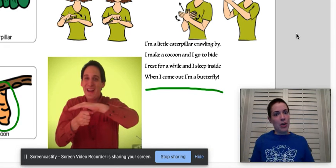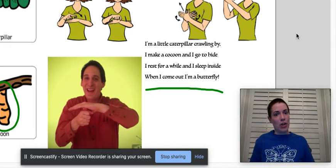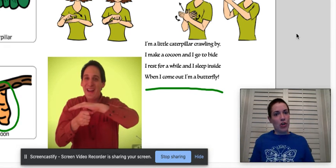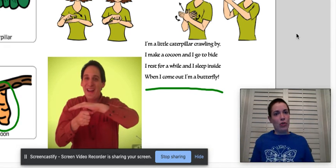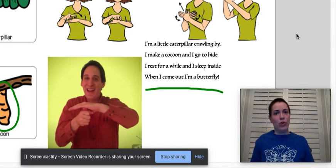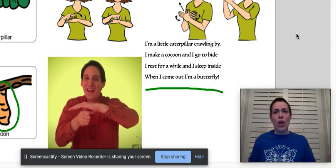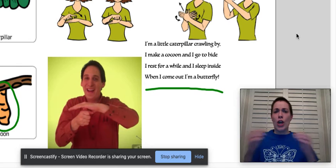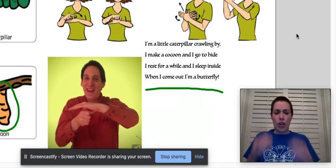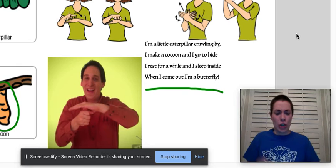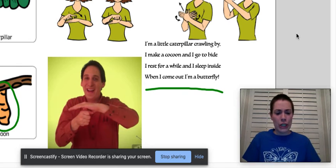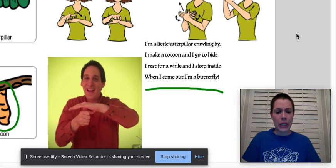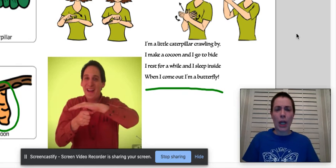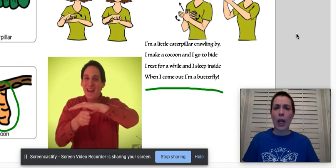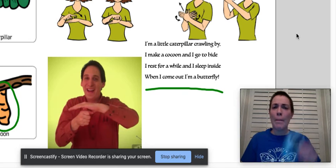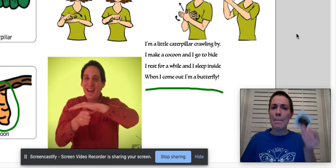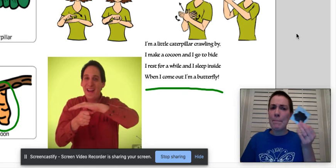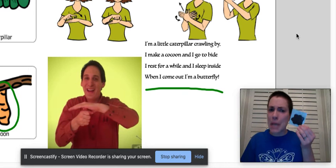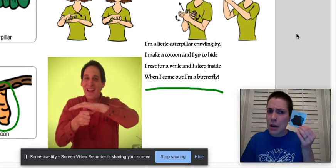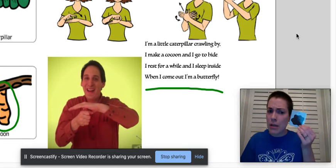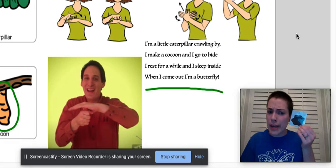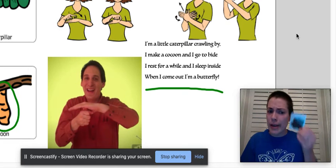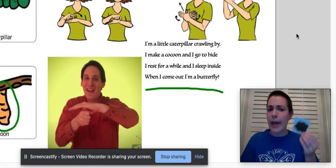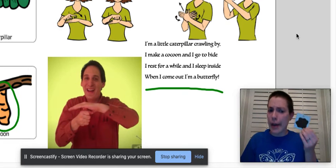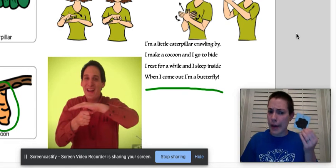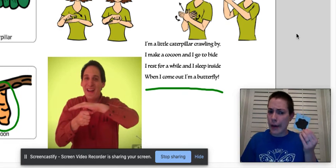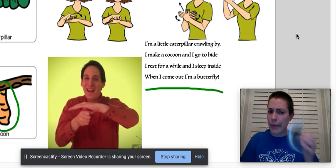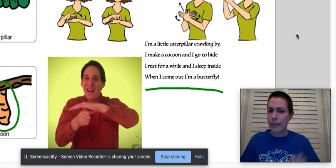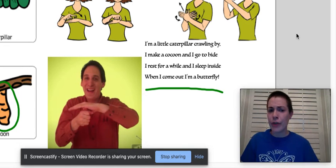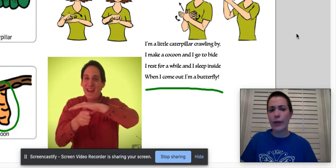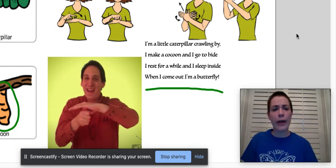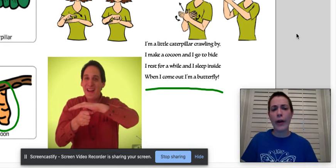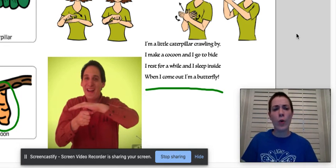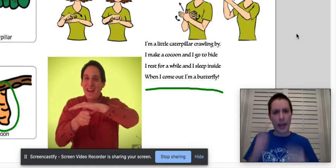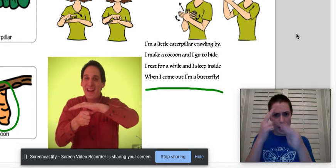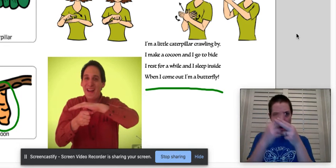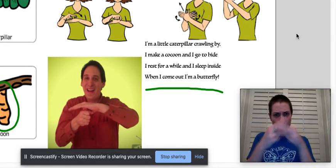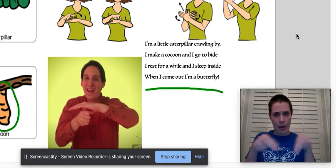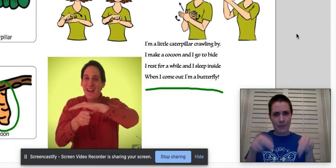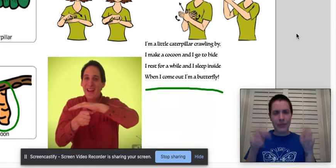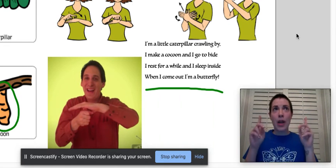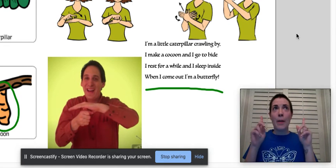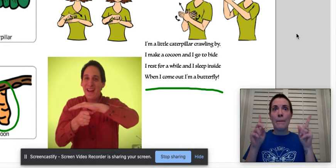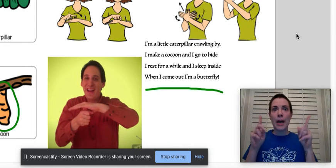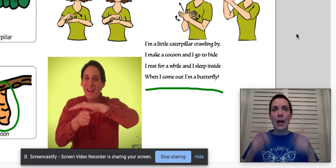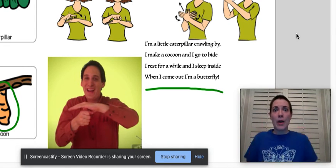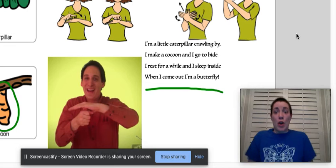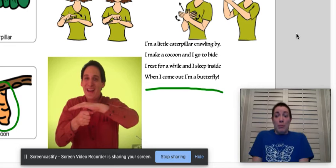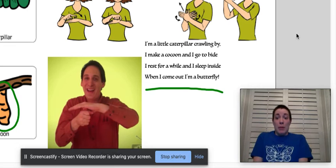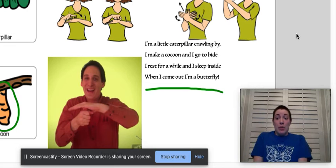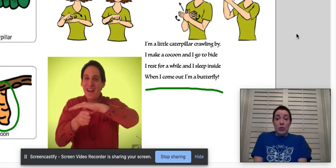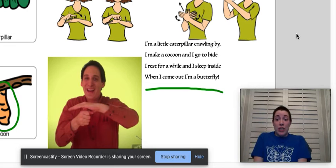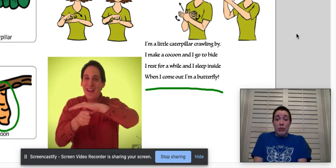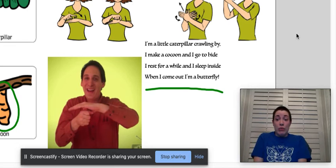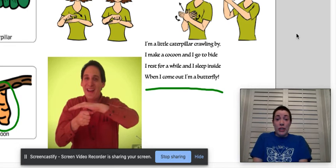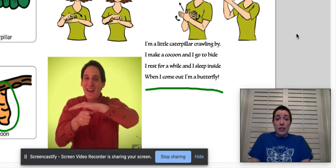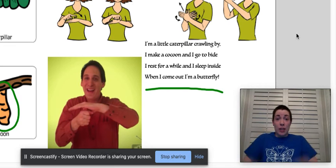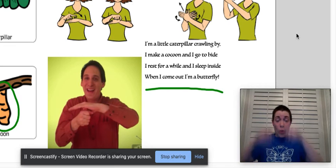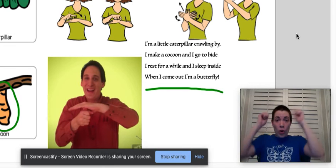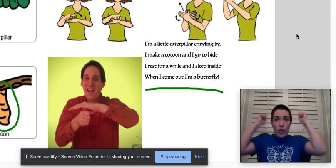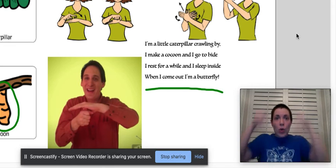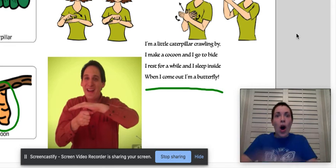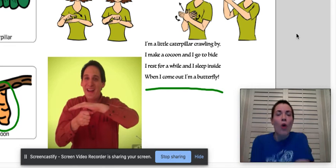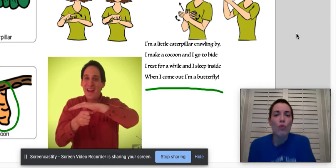being a cocoon, you're a little bigger than an egg. You're not quite an egg, but maybe you stand really